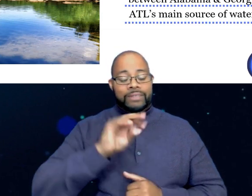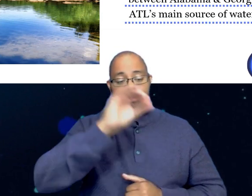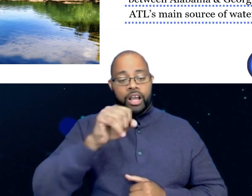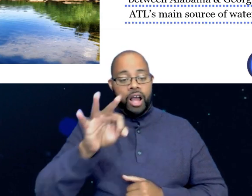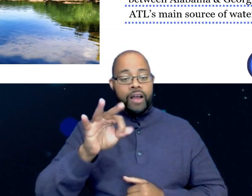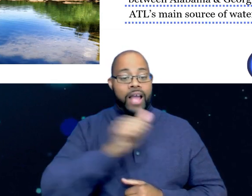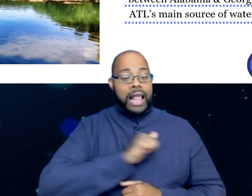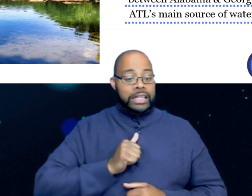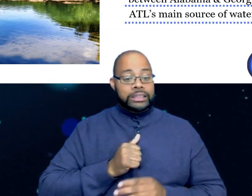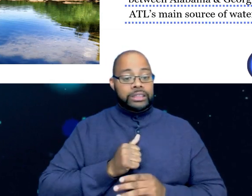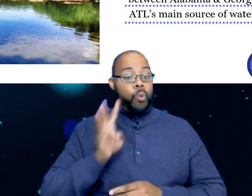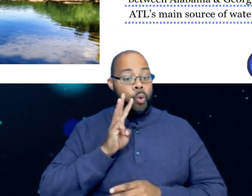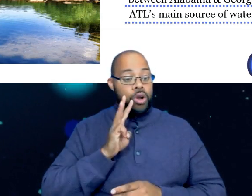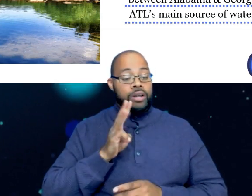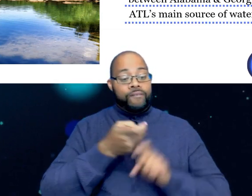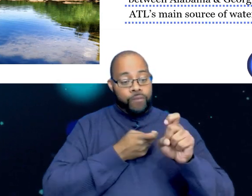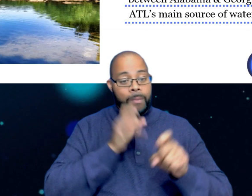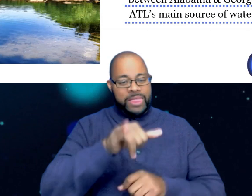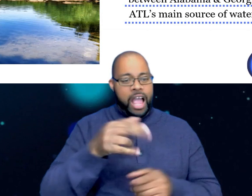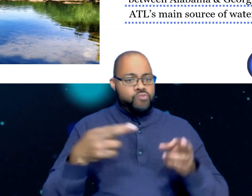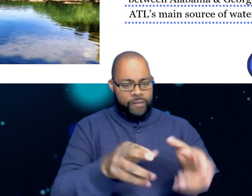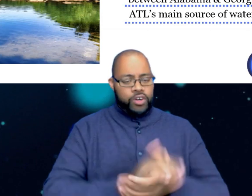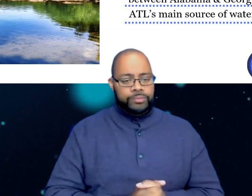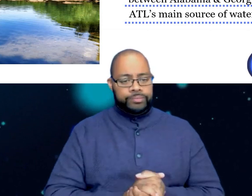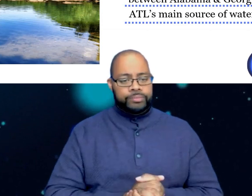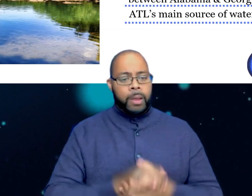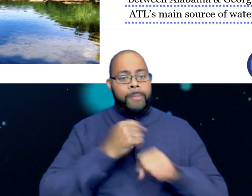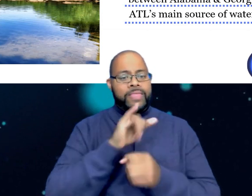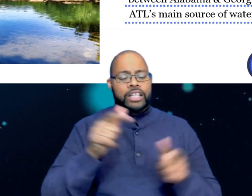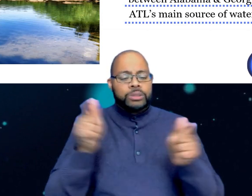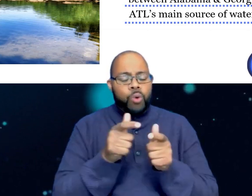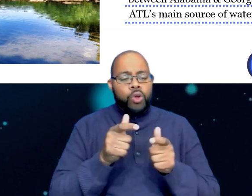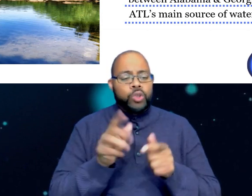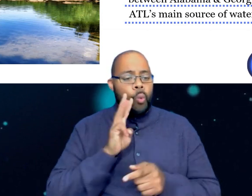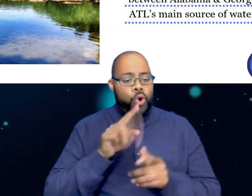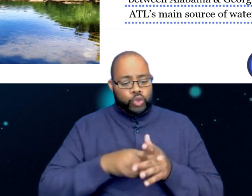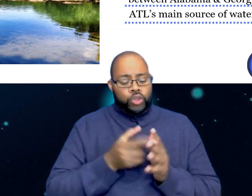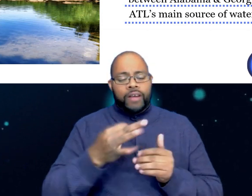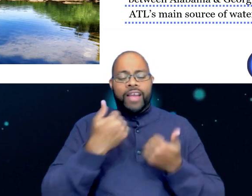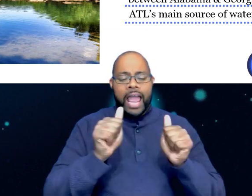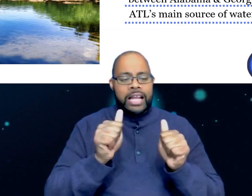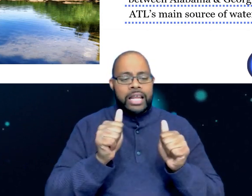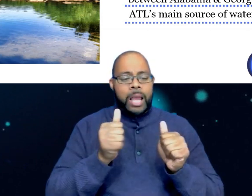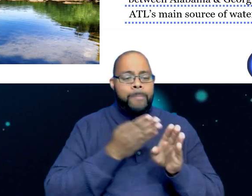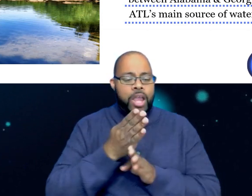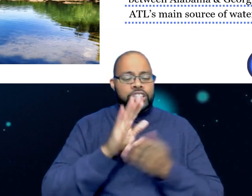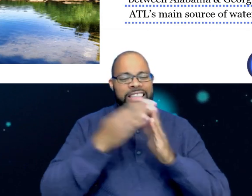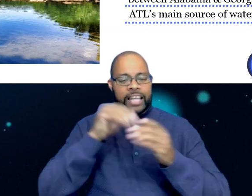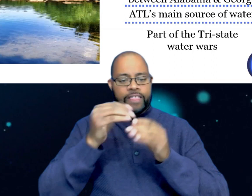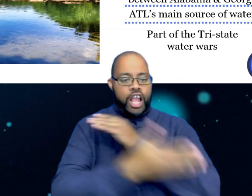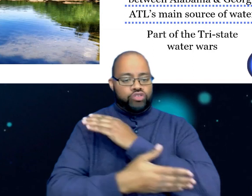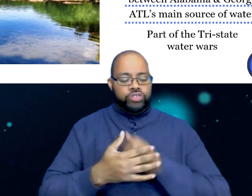70% of Atlanta's water comes from the Chattahoochee, making it the smallest water source of any metro area in the